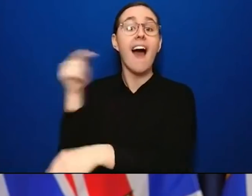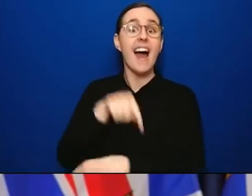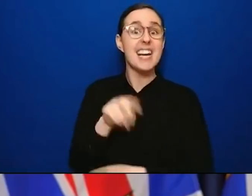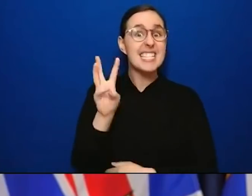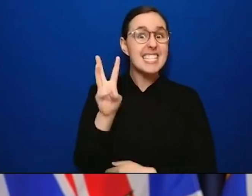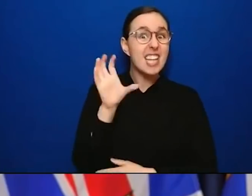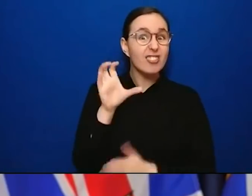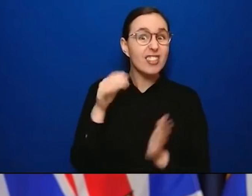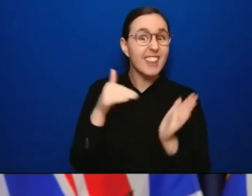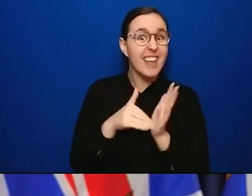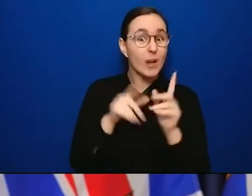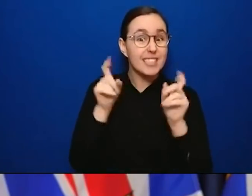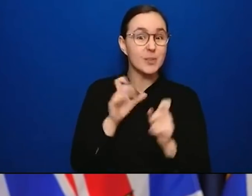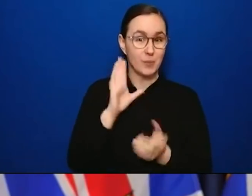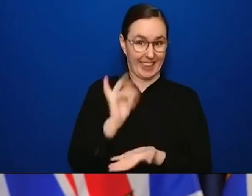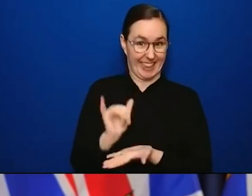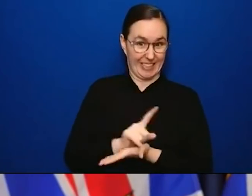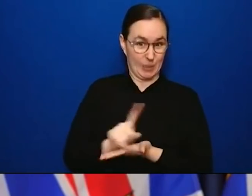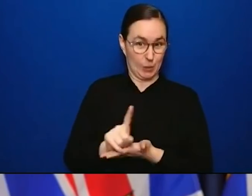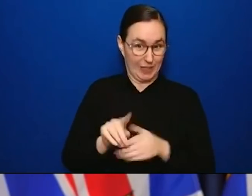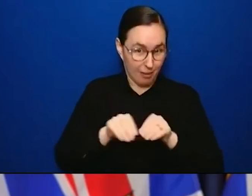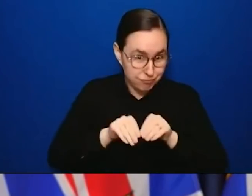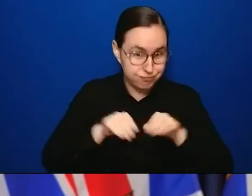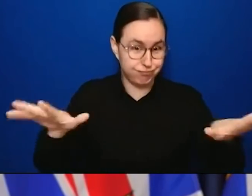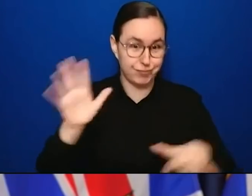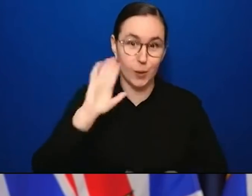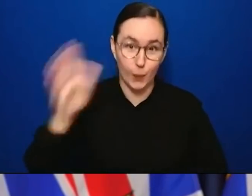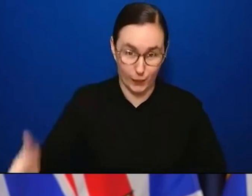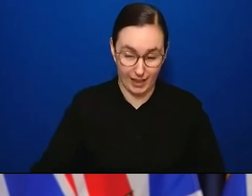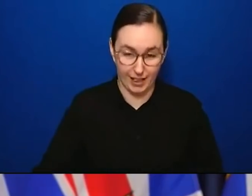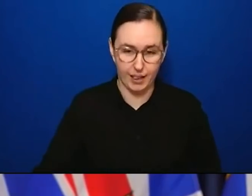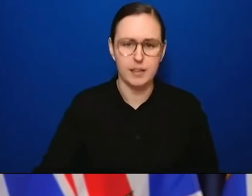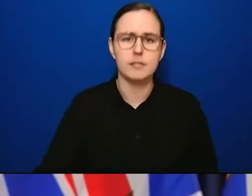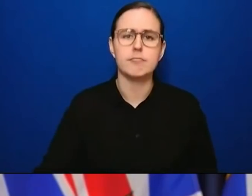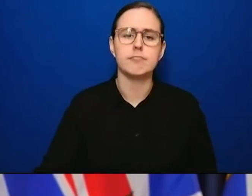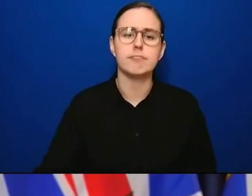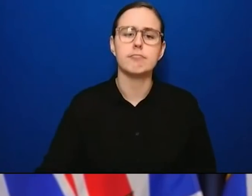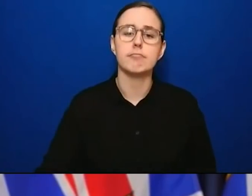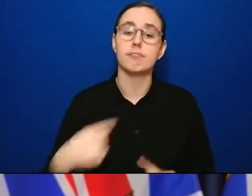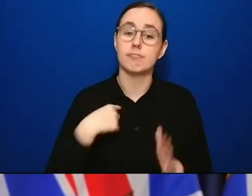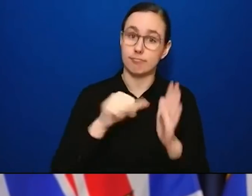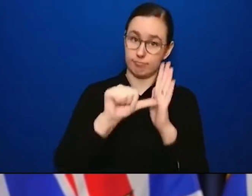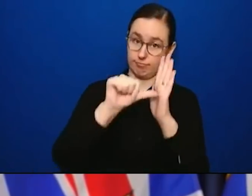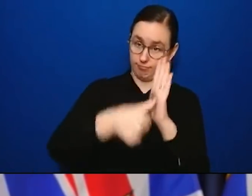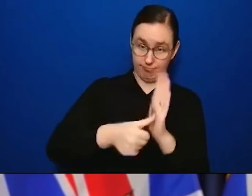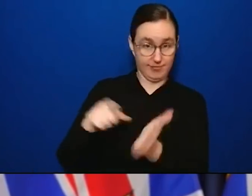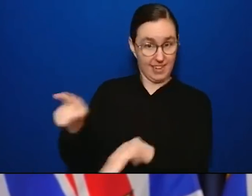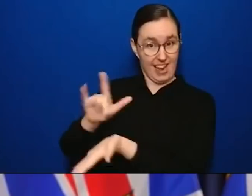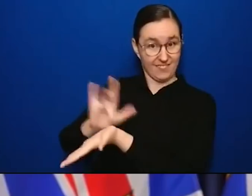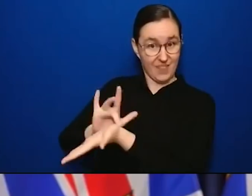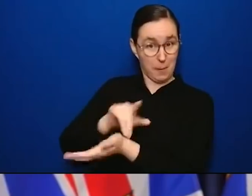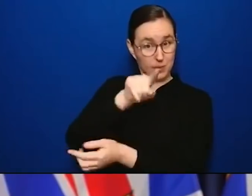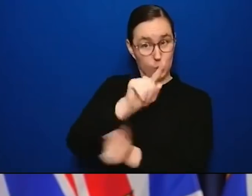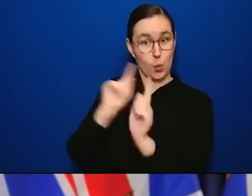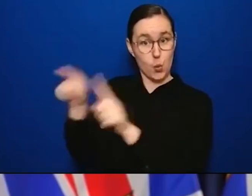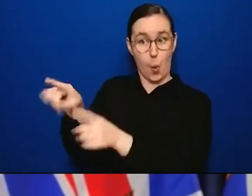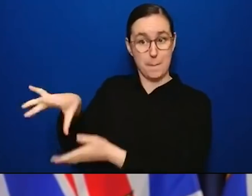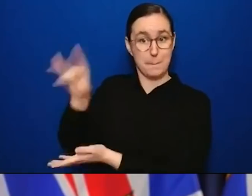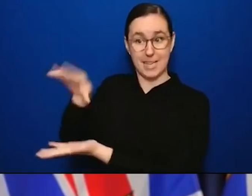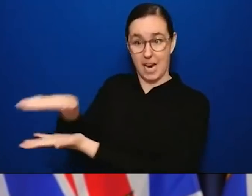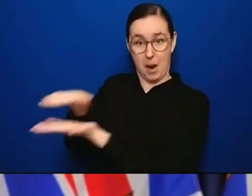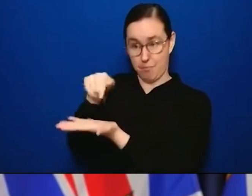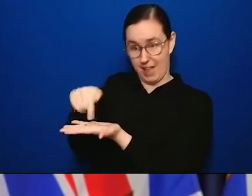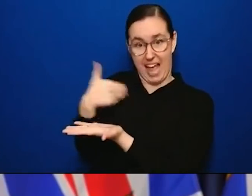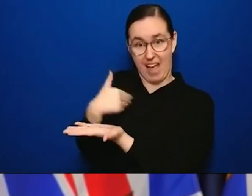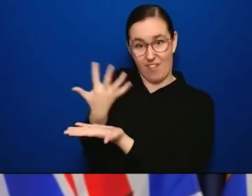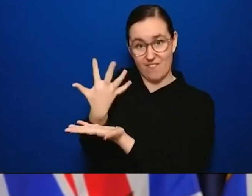aged 70 and older to pick up a kit containing 5 tests at participating pharmacies. This age group is a priority, as we've said